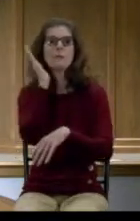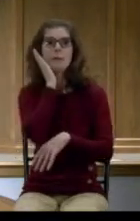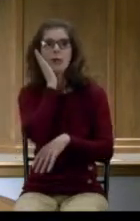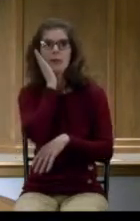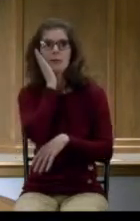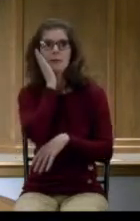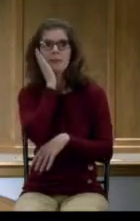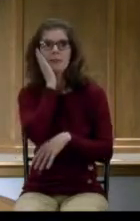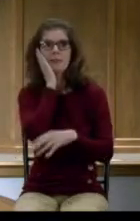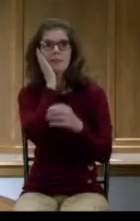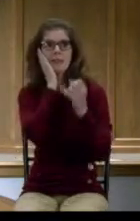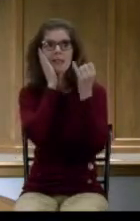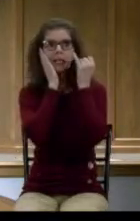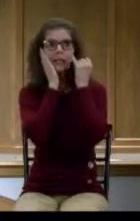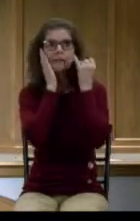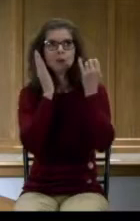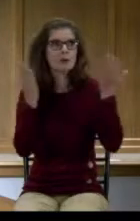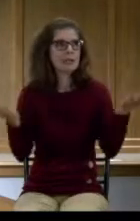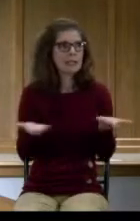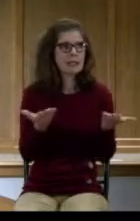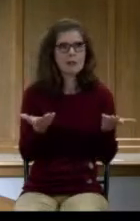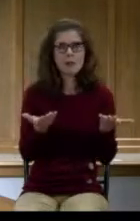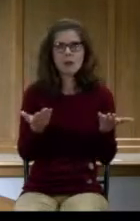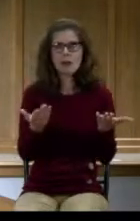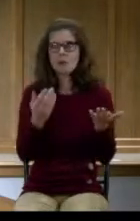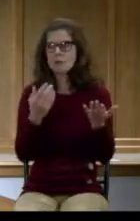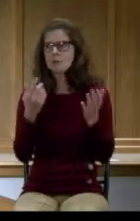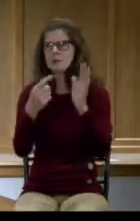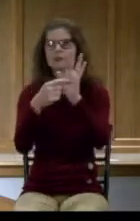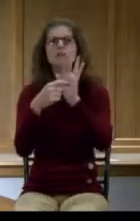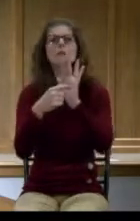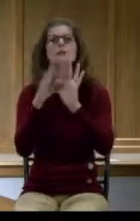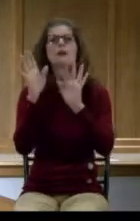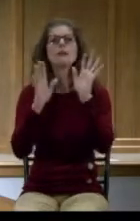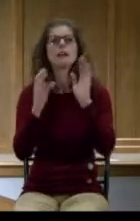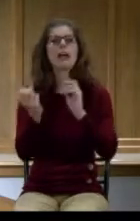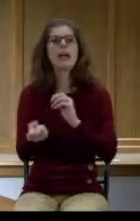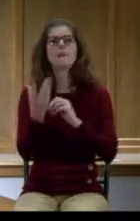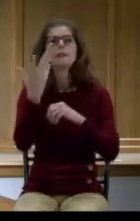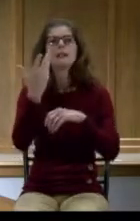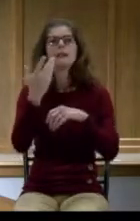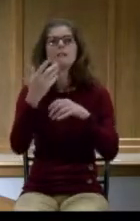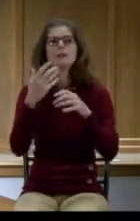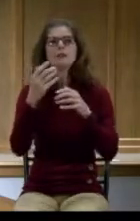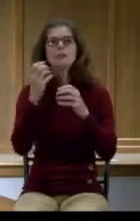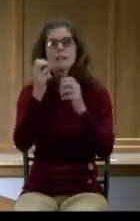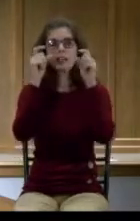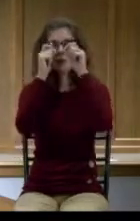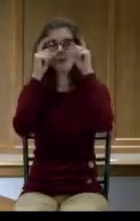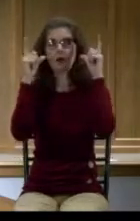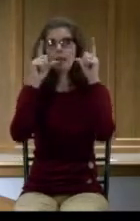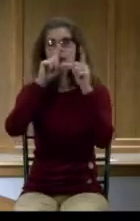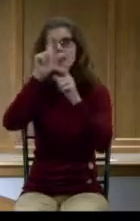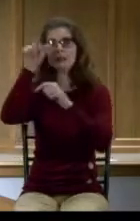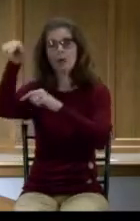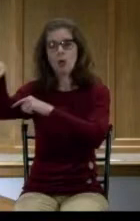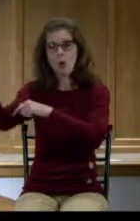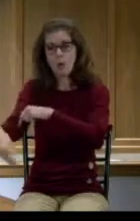you're in the room, just a quick show of hands, how many of you stayed up to midnight to welcome the new